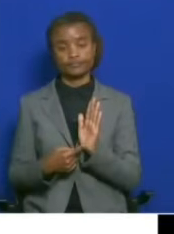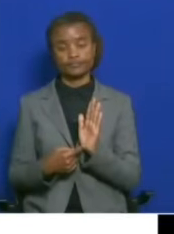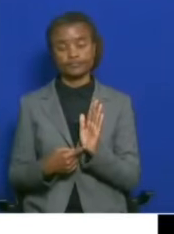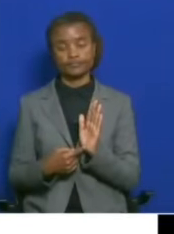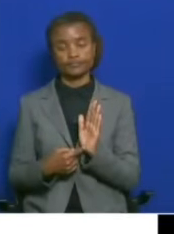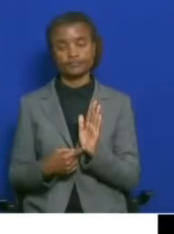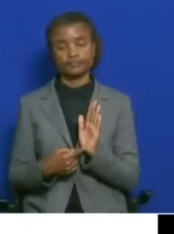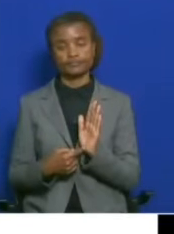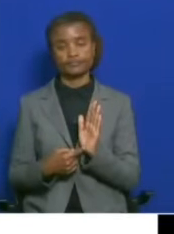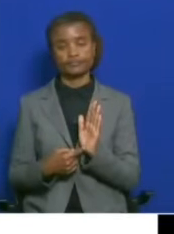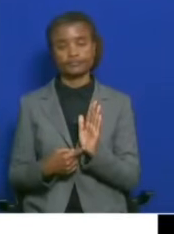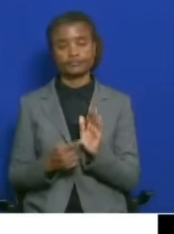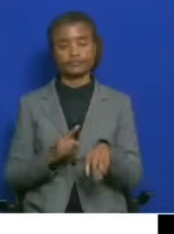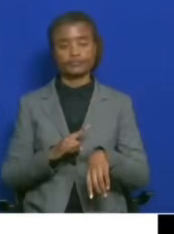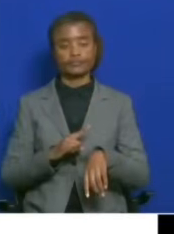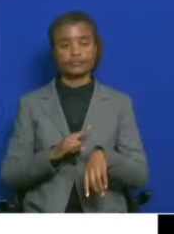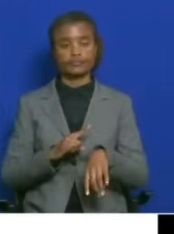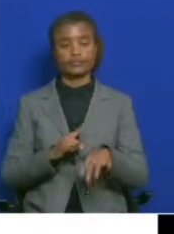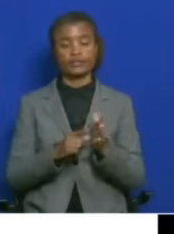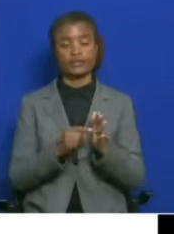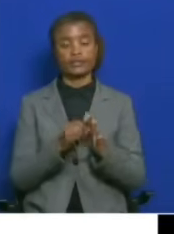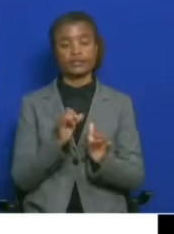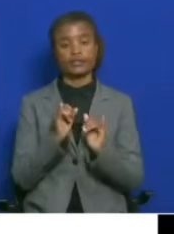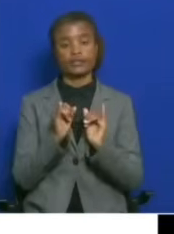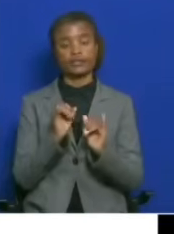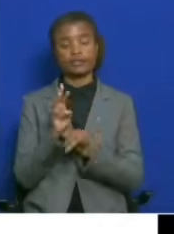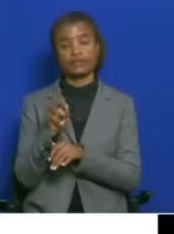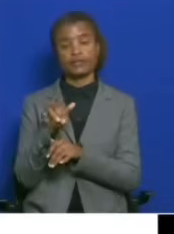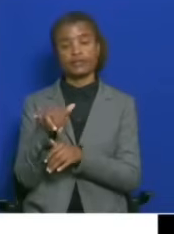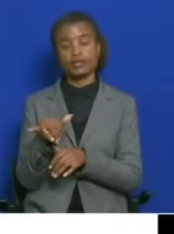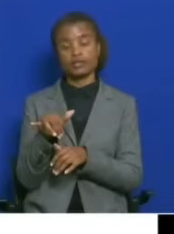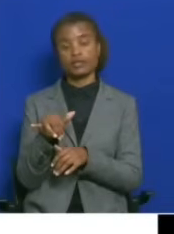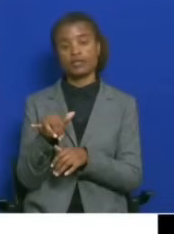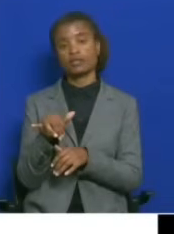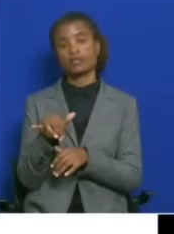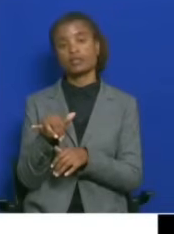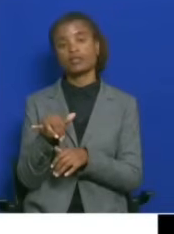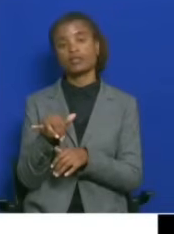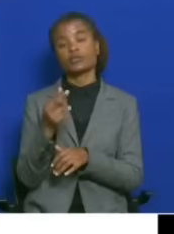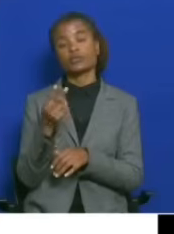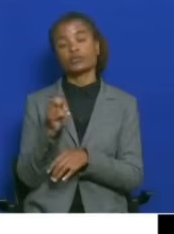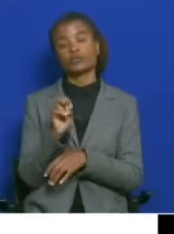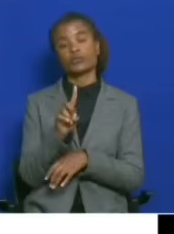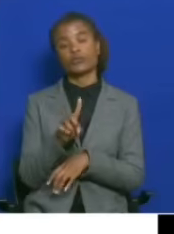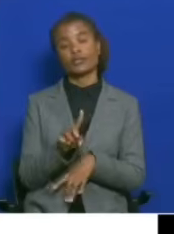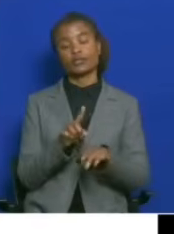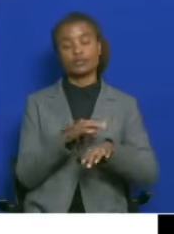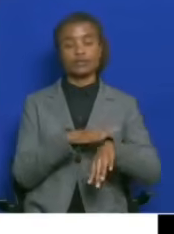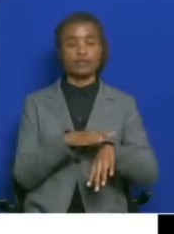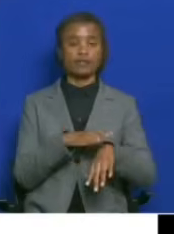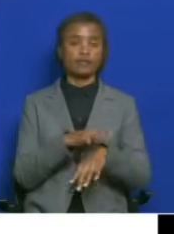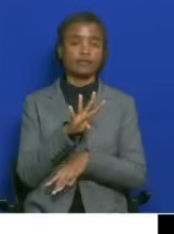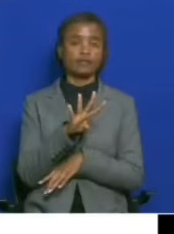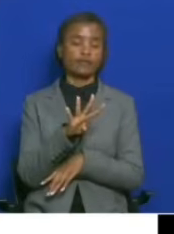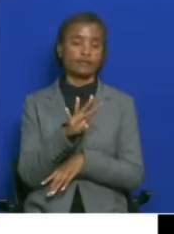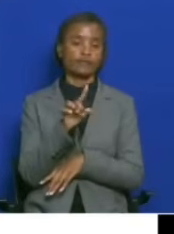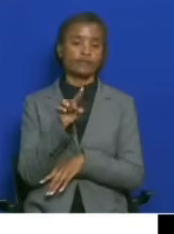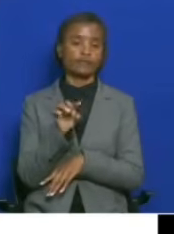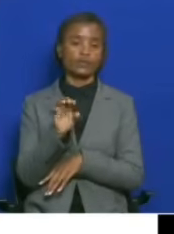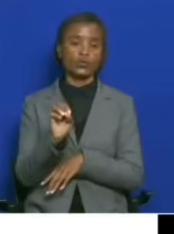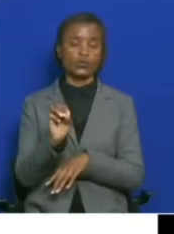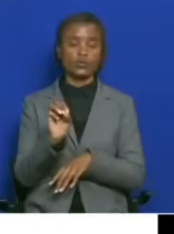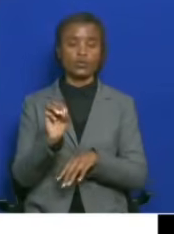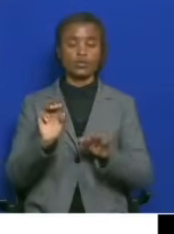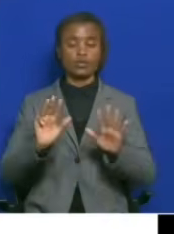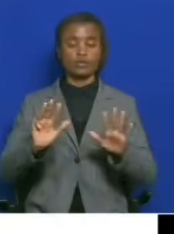that's 11 May 2021, at 5:09 p.m., Mr. Valley says,